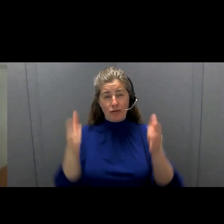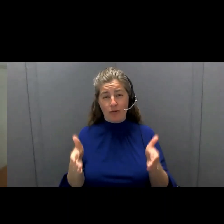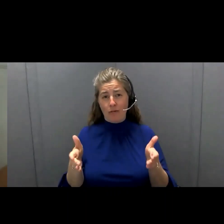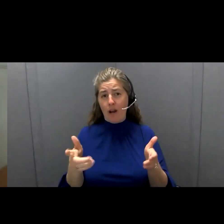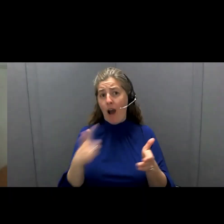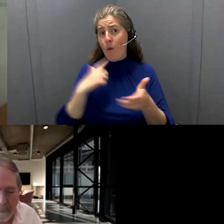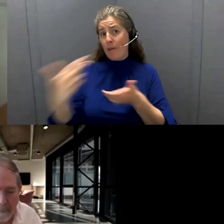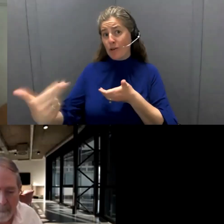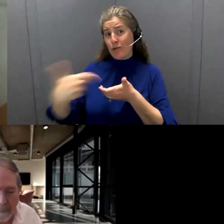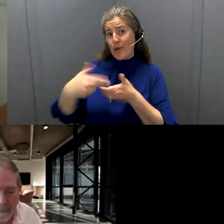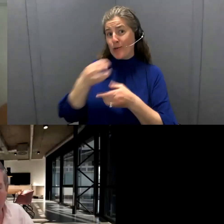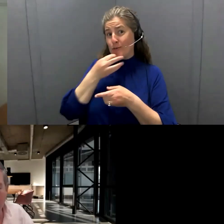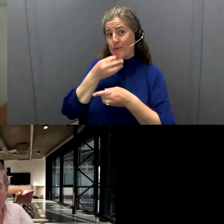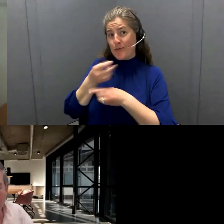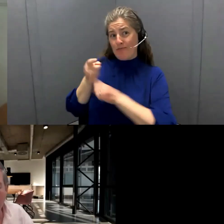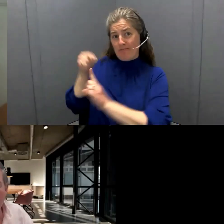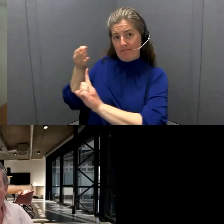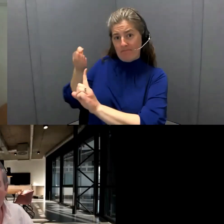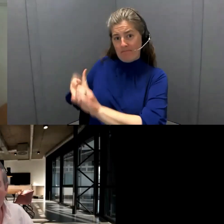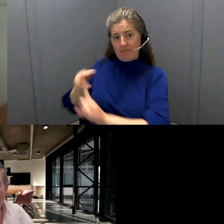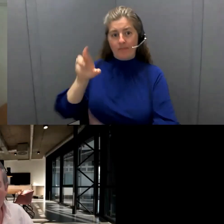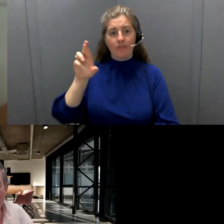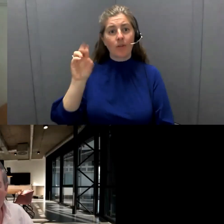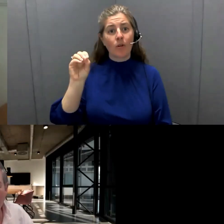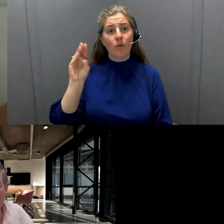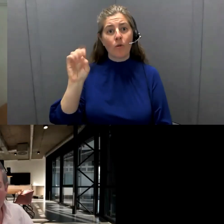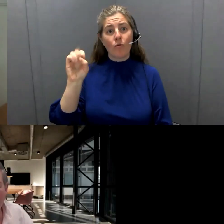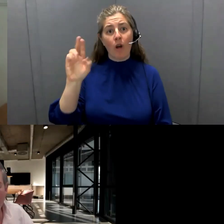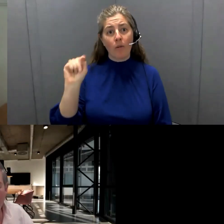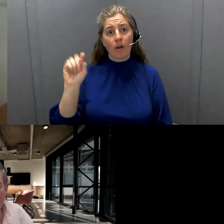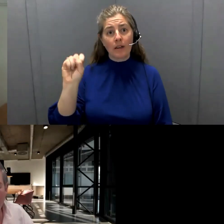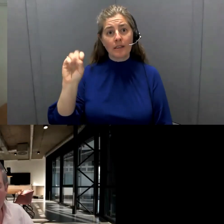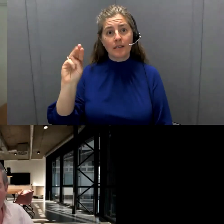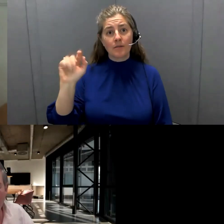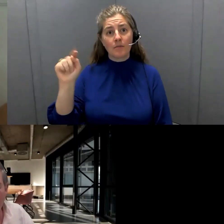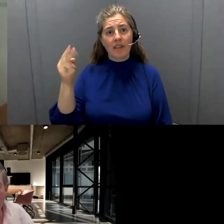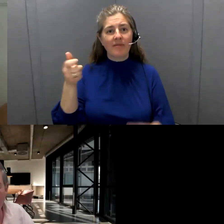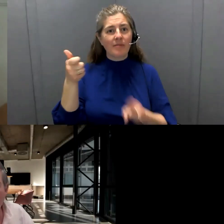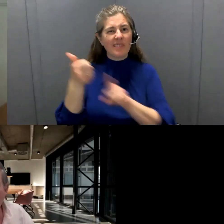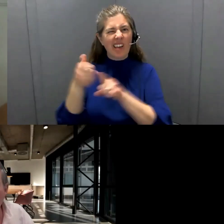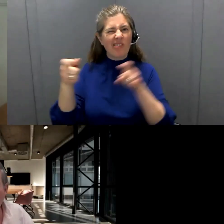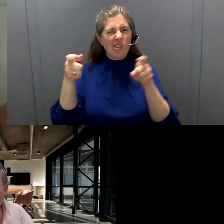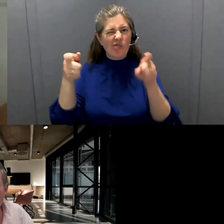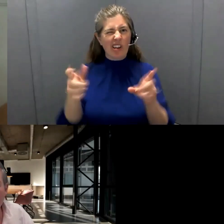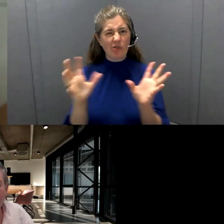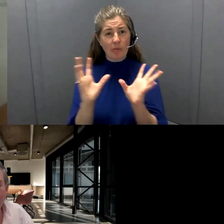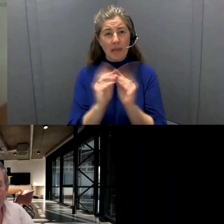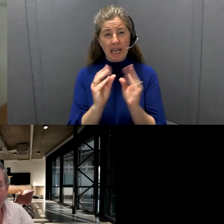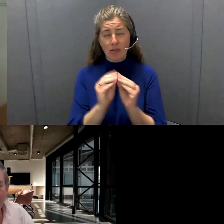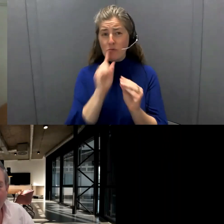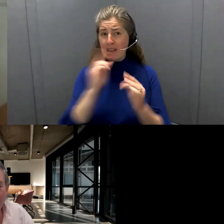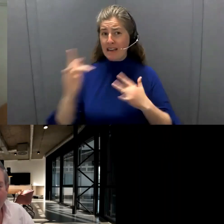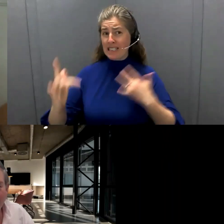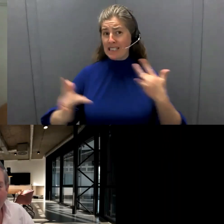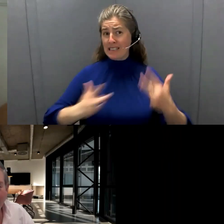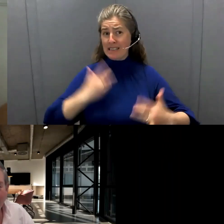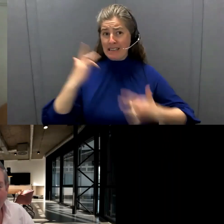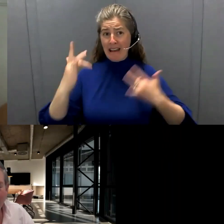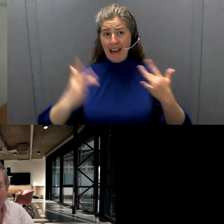be in a moment, by Robert Smith, our Director of Meetings. And we are really excited about